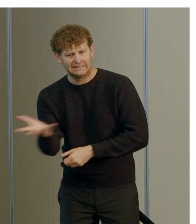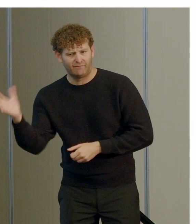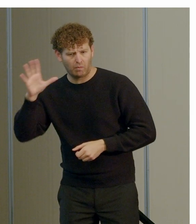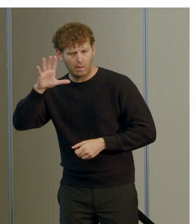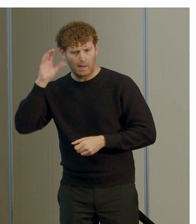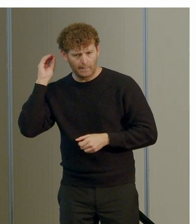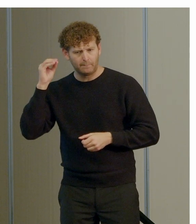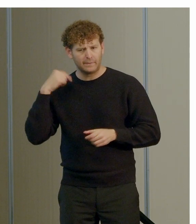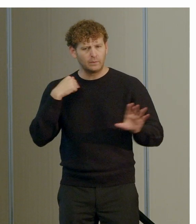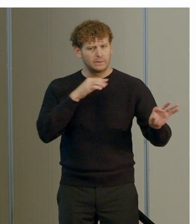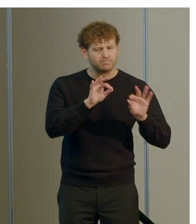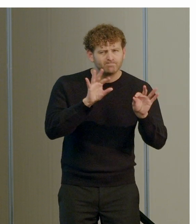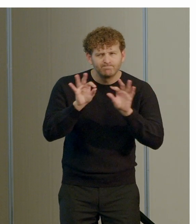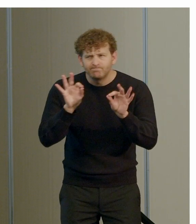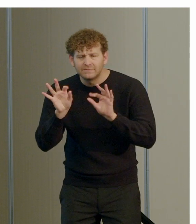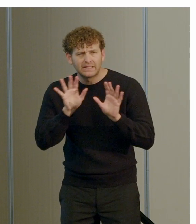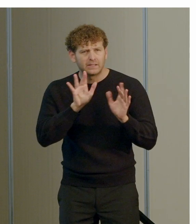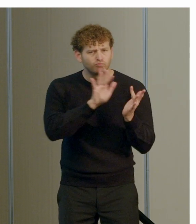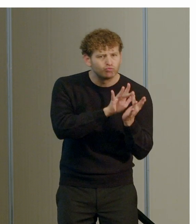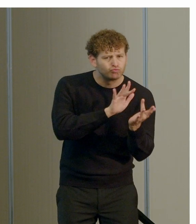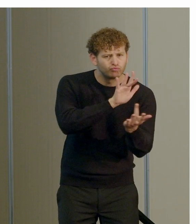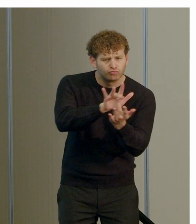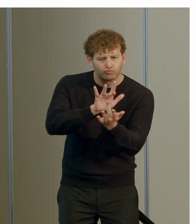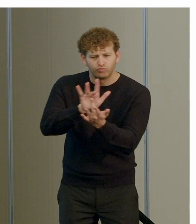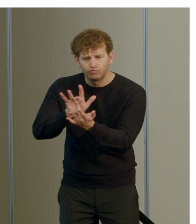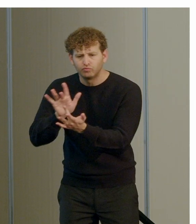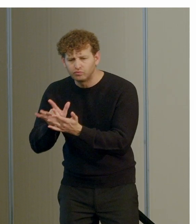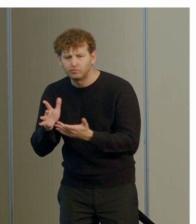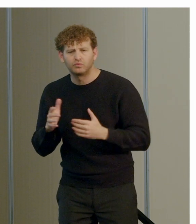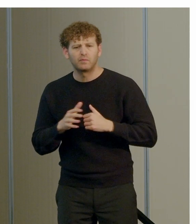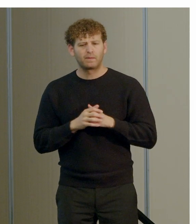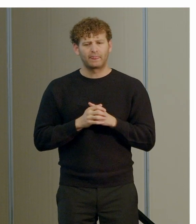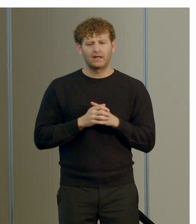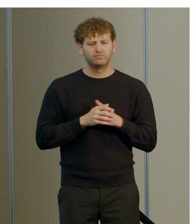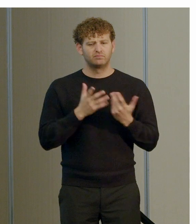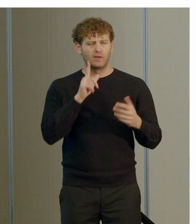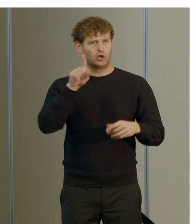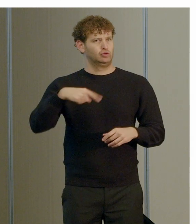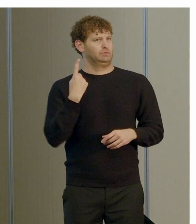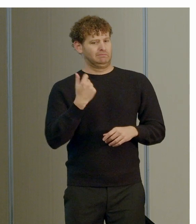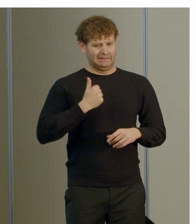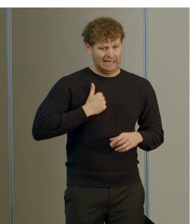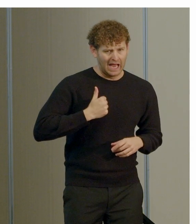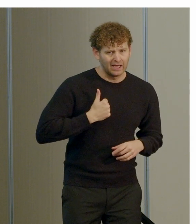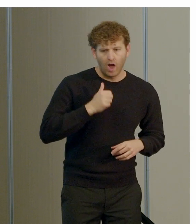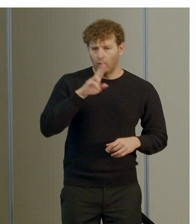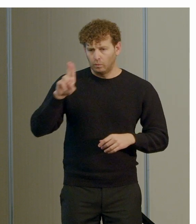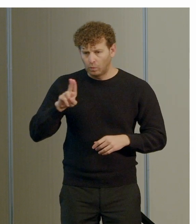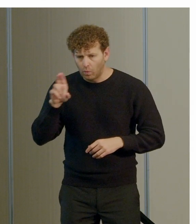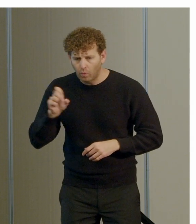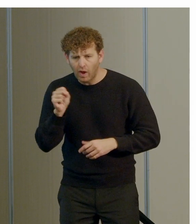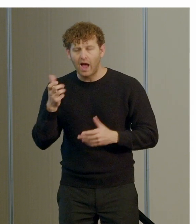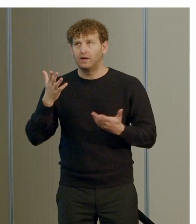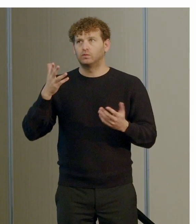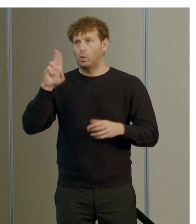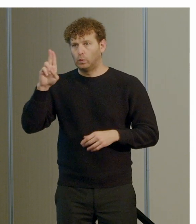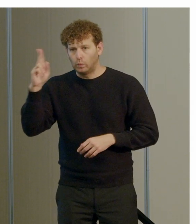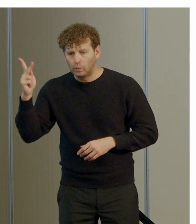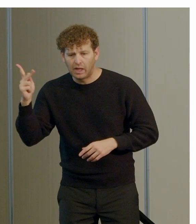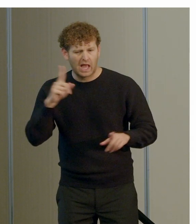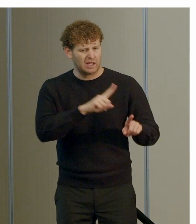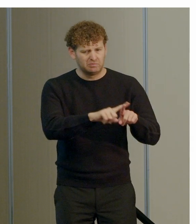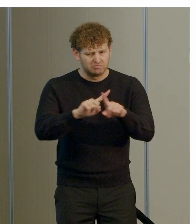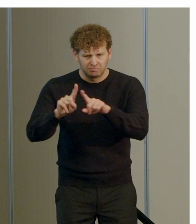that it wasn't just Canada, or it wasn't just the US, or it wasn't just another part of the UK. There was some common thread through here. So it could be a